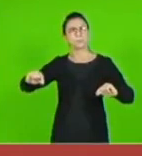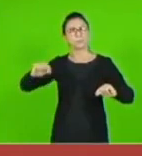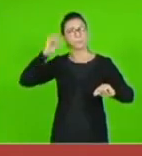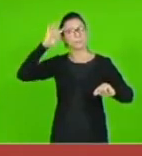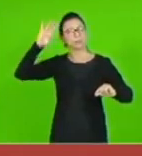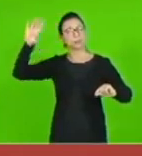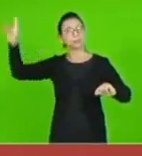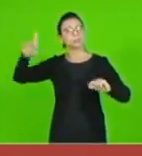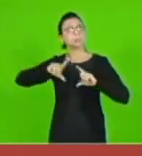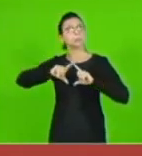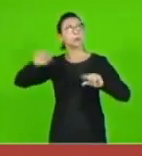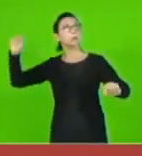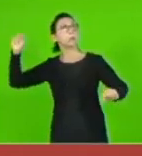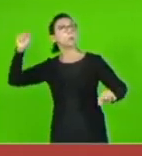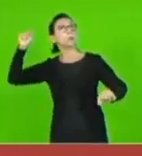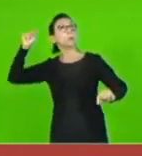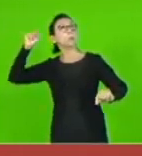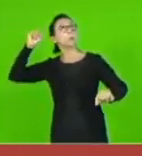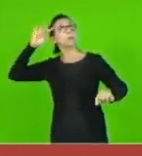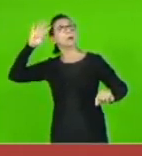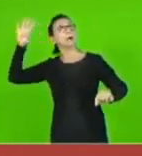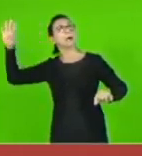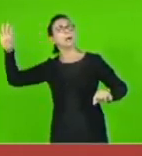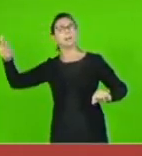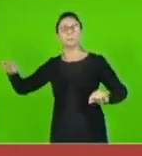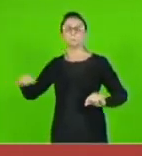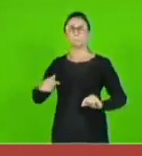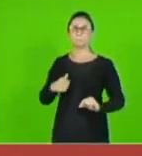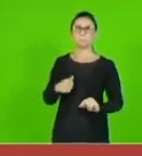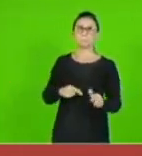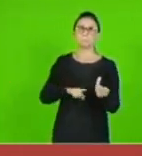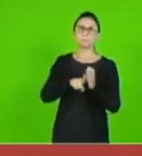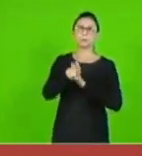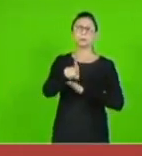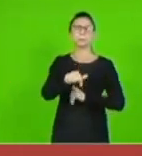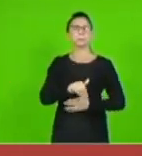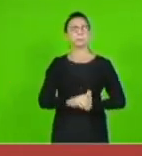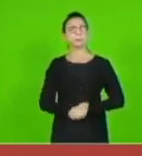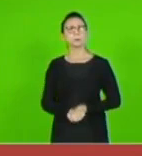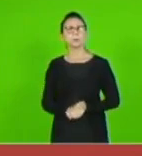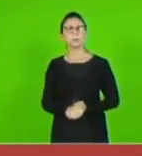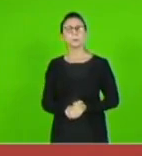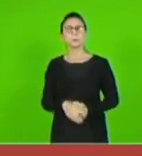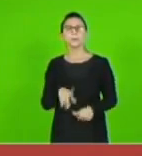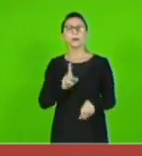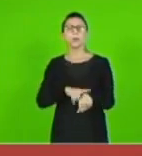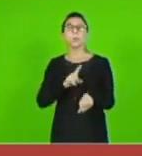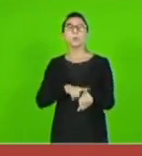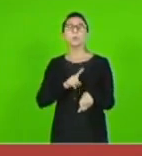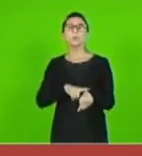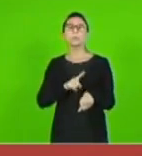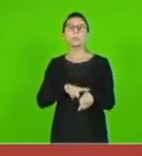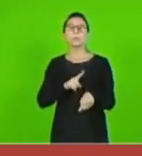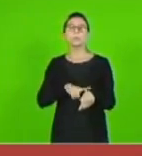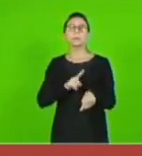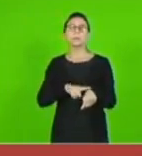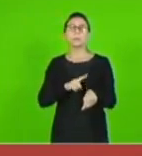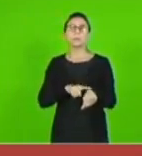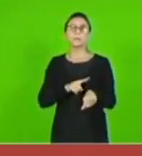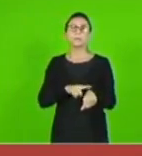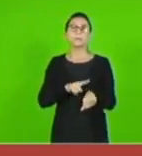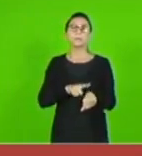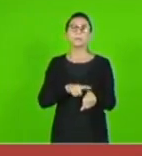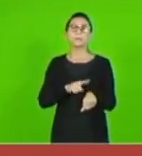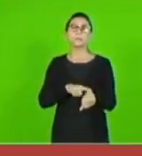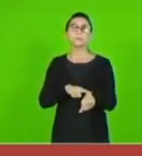your mind is thinking that you went to China. This is an example. You're in China. How much time did it